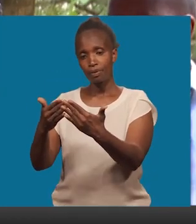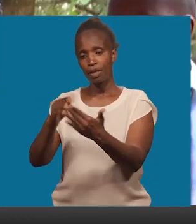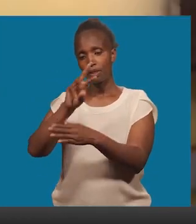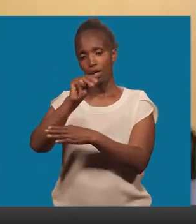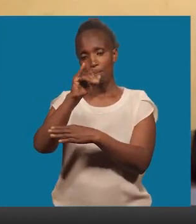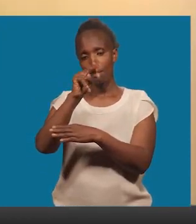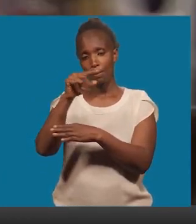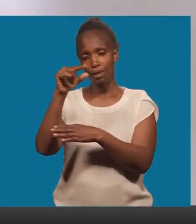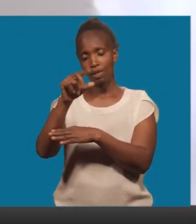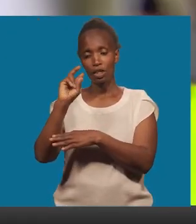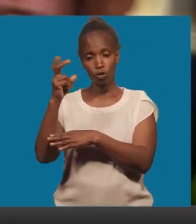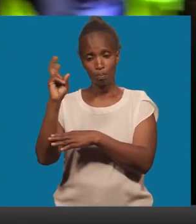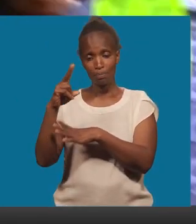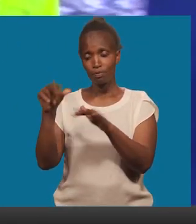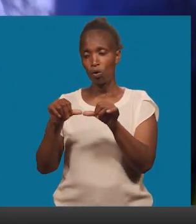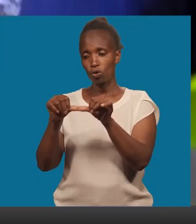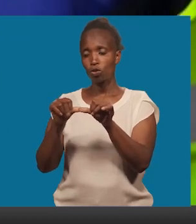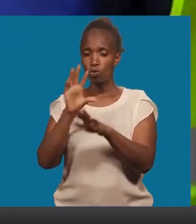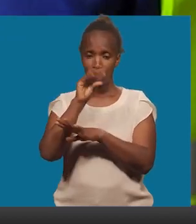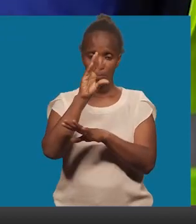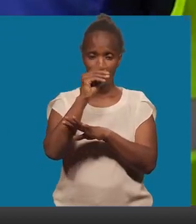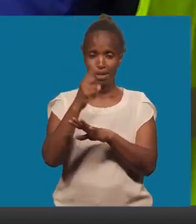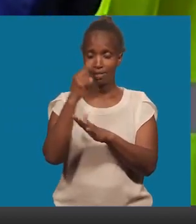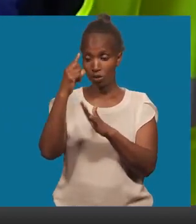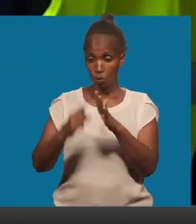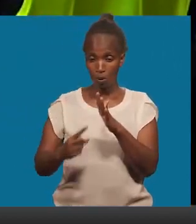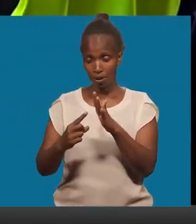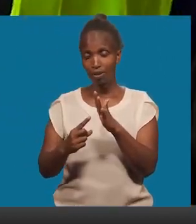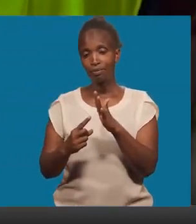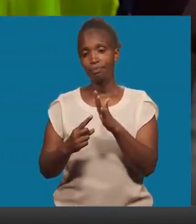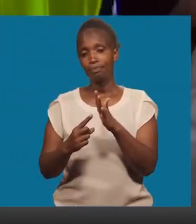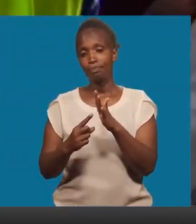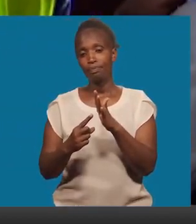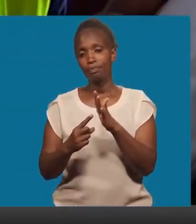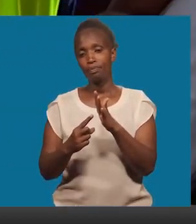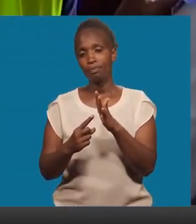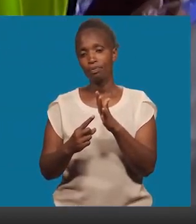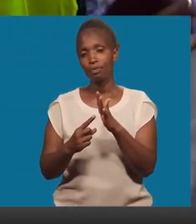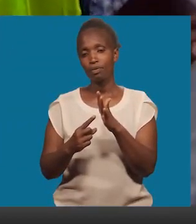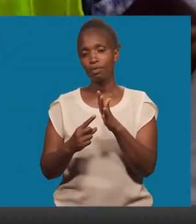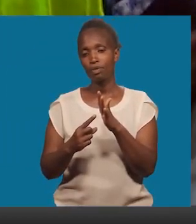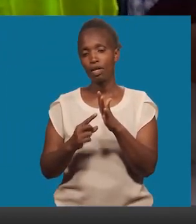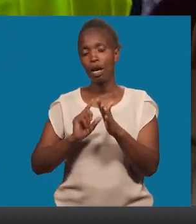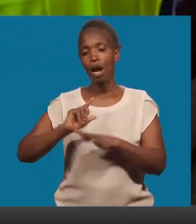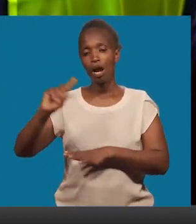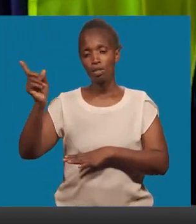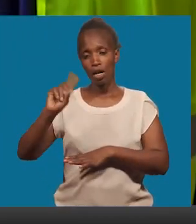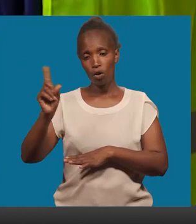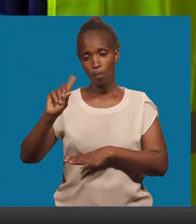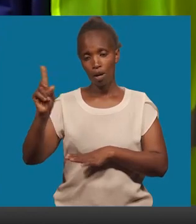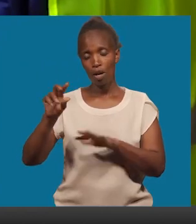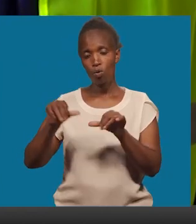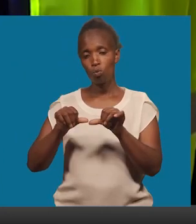level. Aliendelea kusema kwamba jumba la Madini House jijini Nairobi litaimarishwa